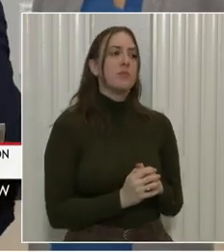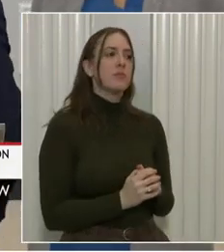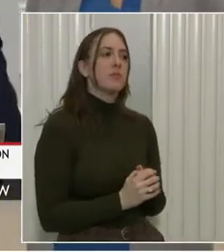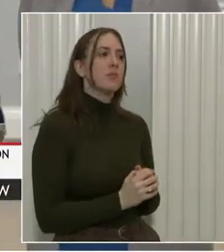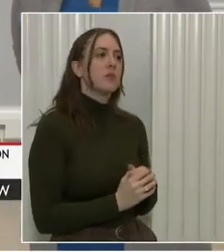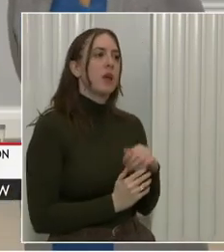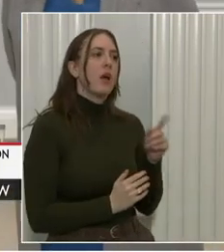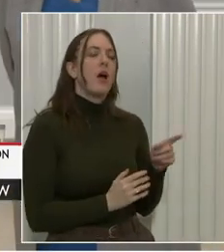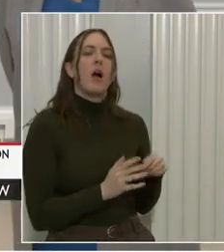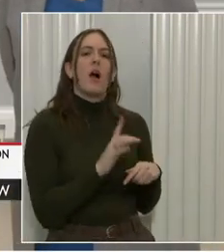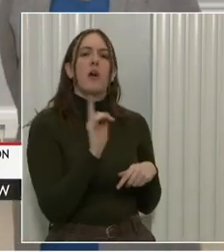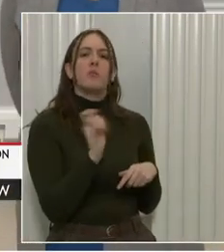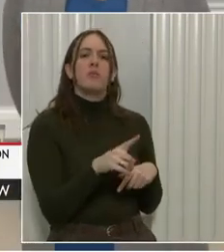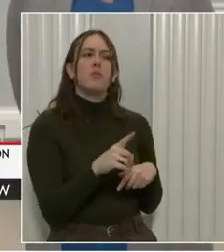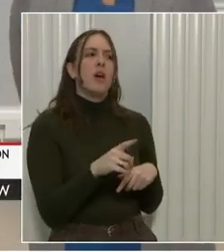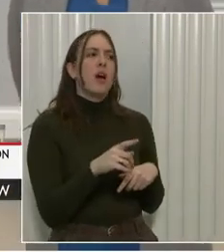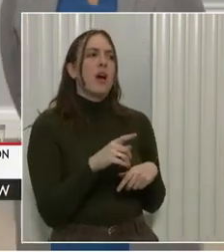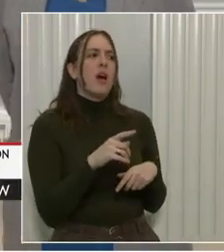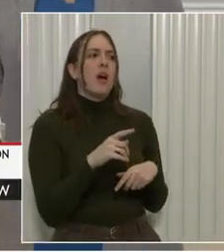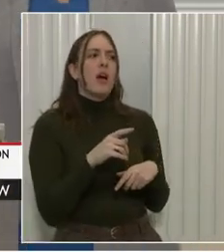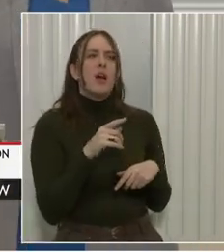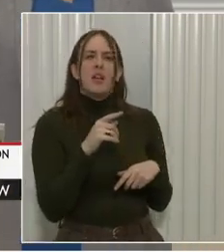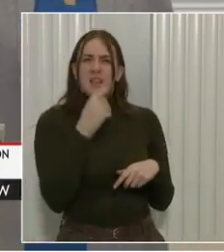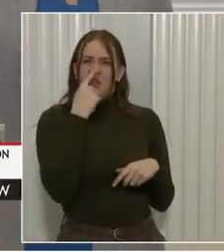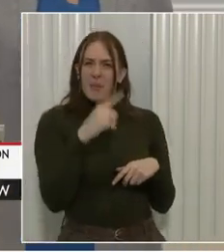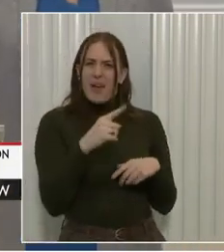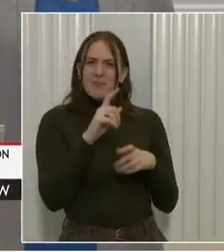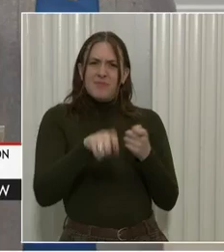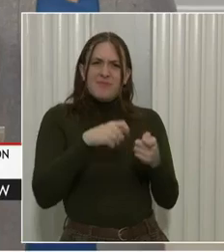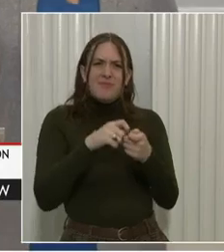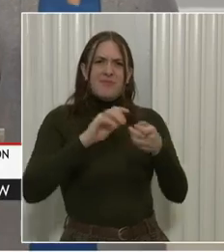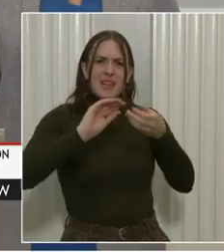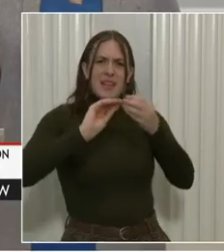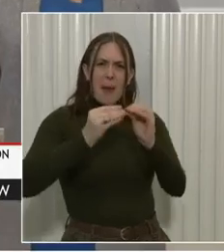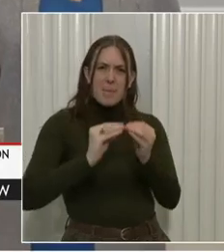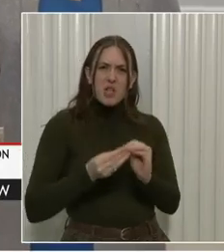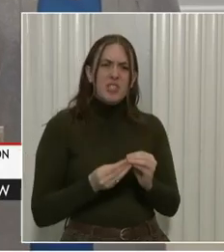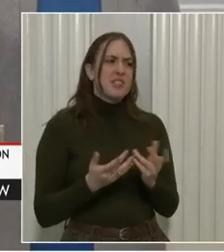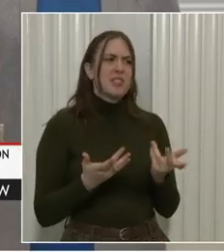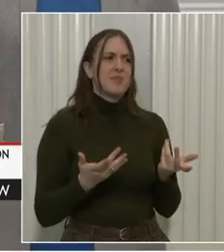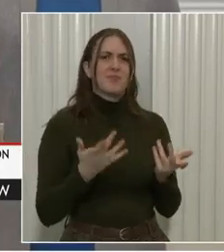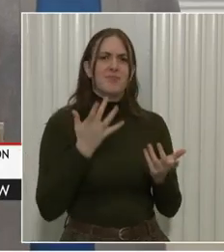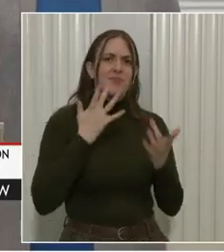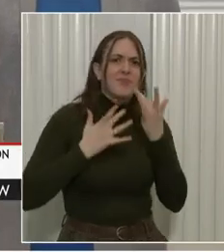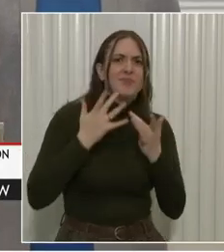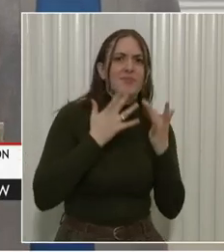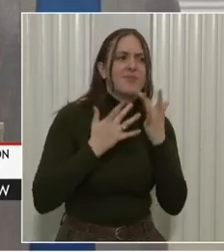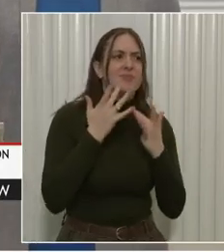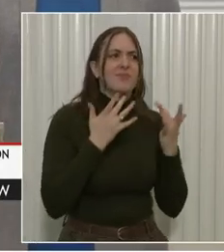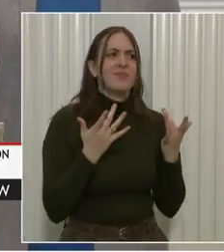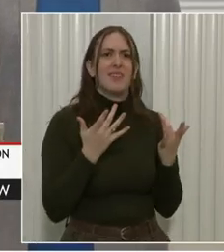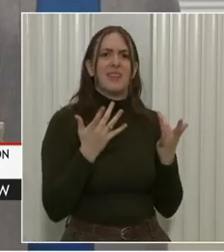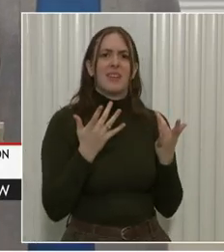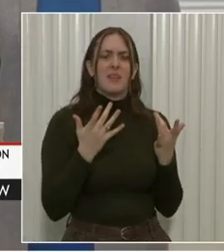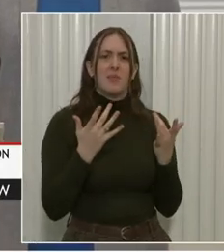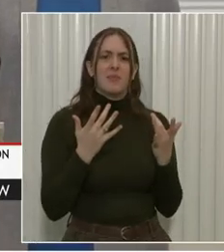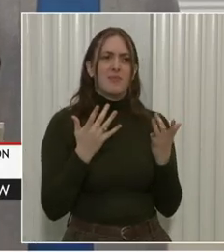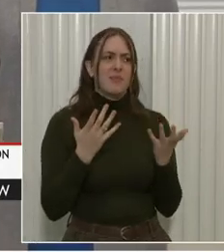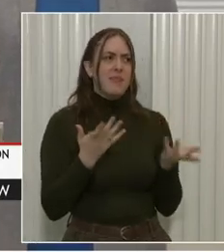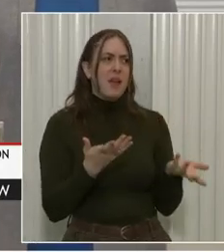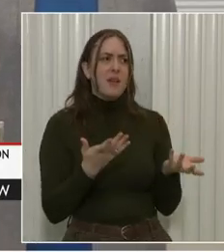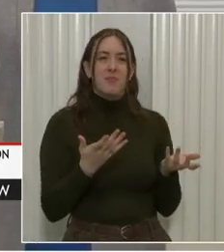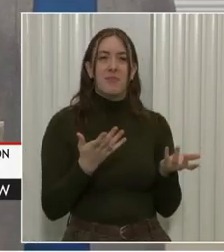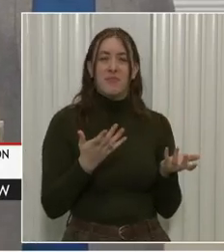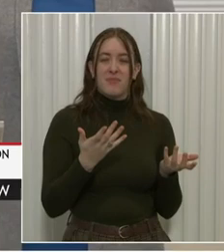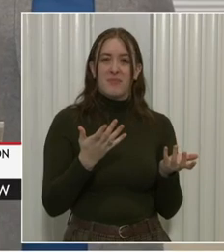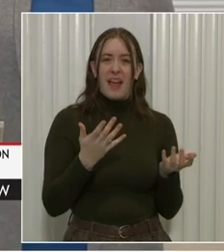times critical and what. Could you kind of quantify for us how dire, if that's the right word, is the blood shortage? And how